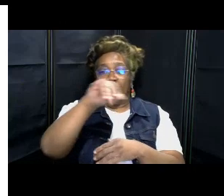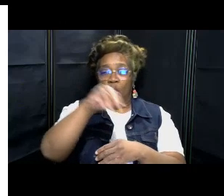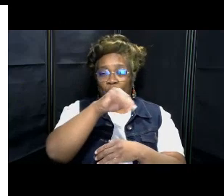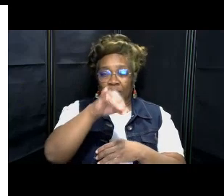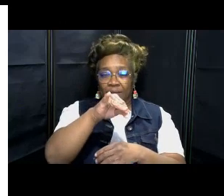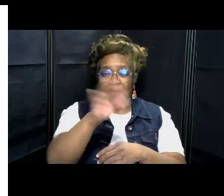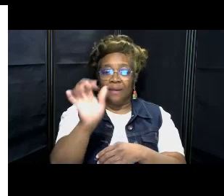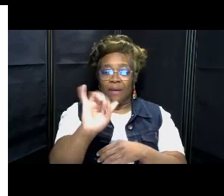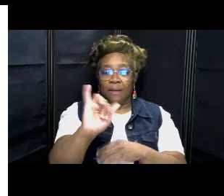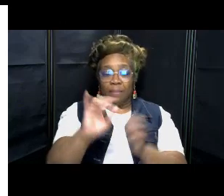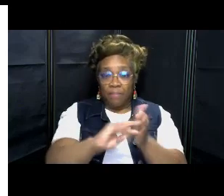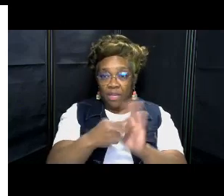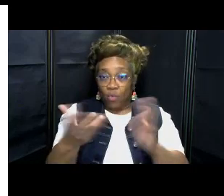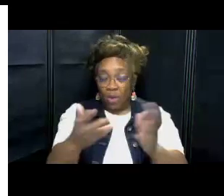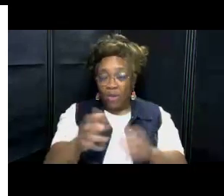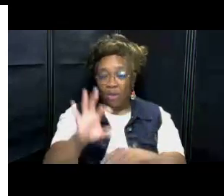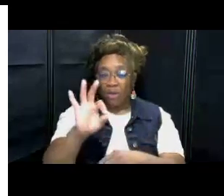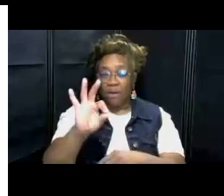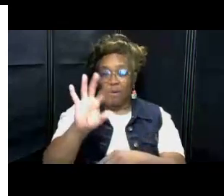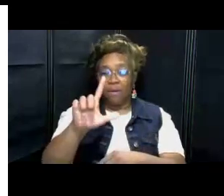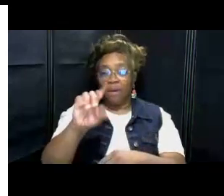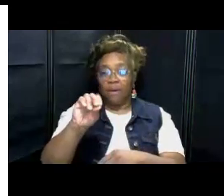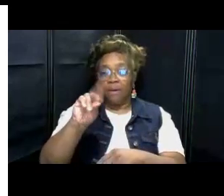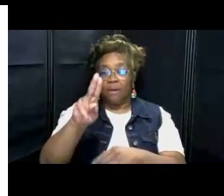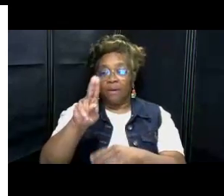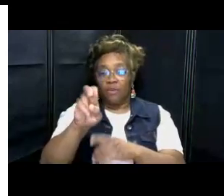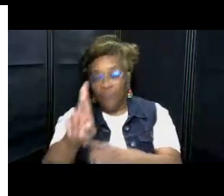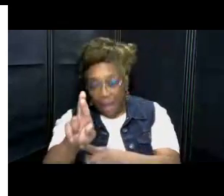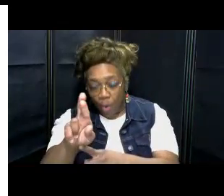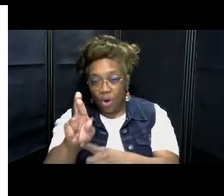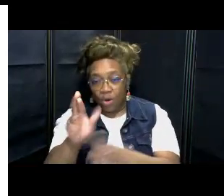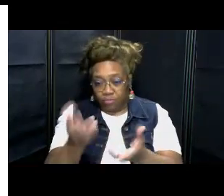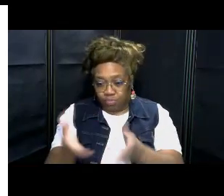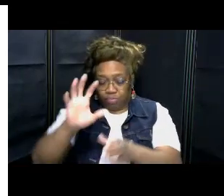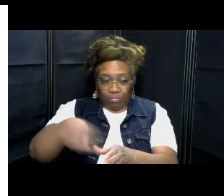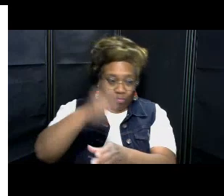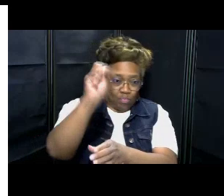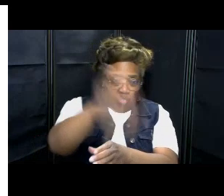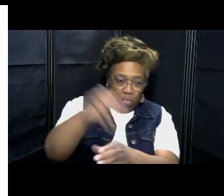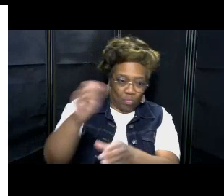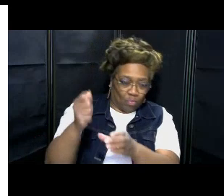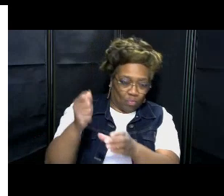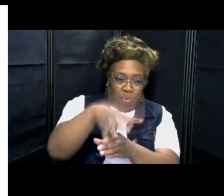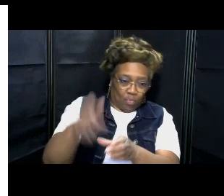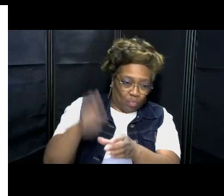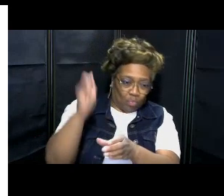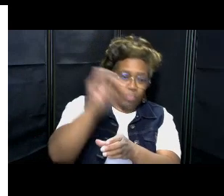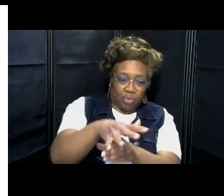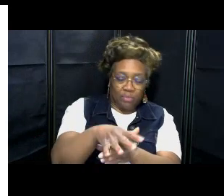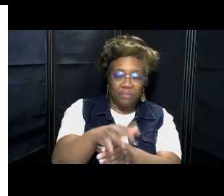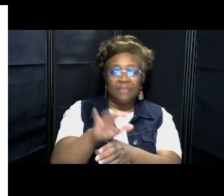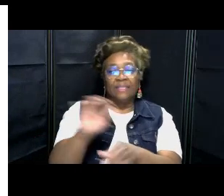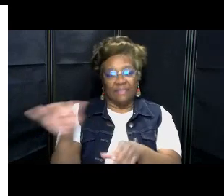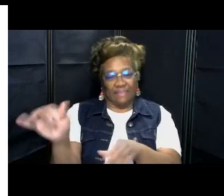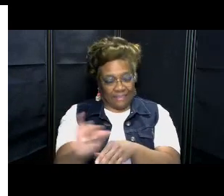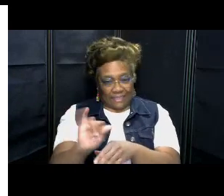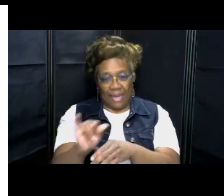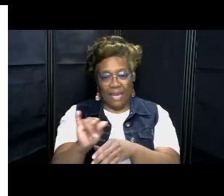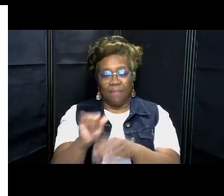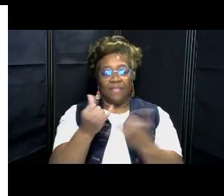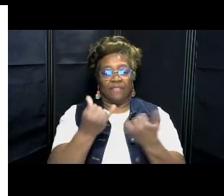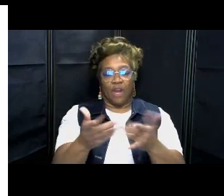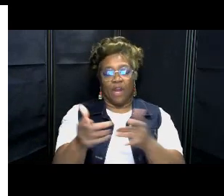whole canister of flour and flip it on there and sprinkle it out. Because what it does is it's going to do the same thing that a fire extinguisher can do. It's going